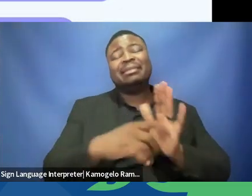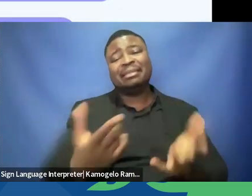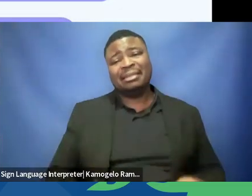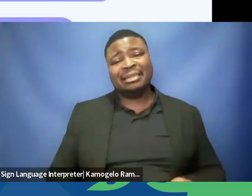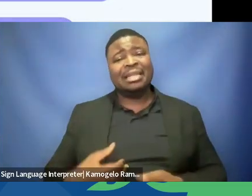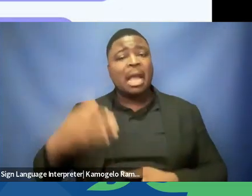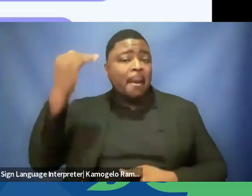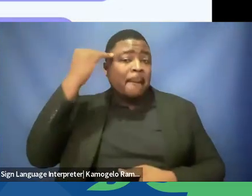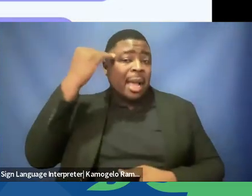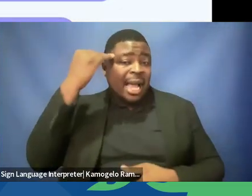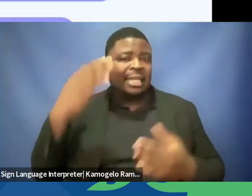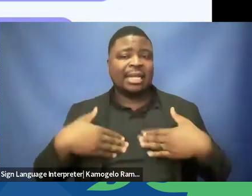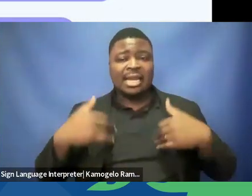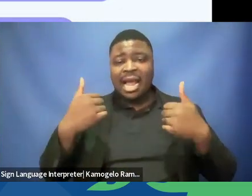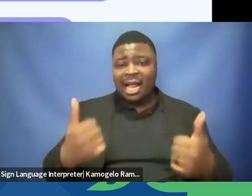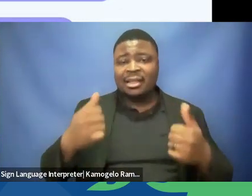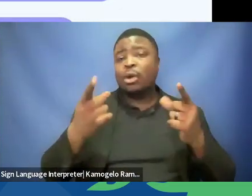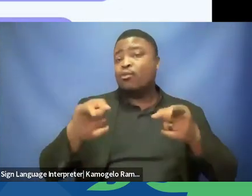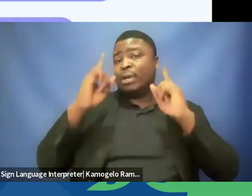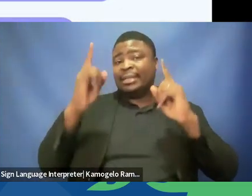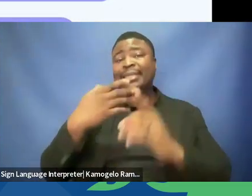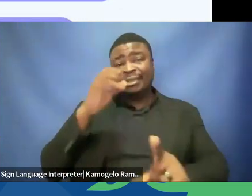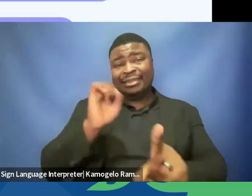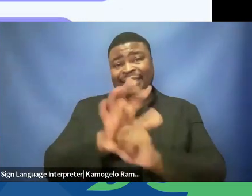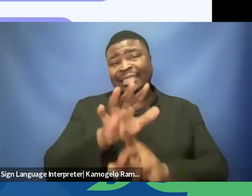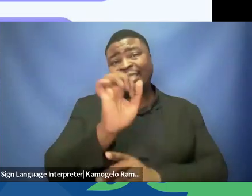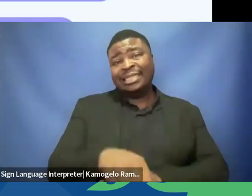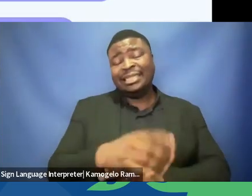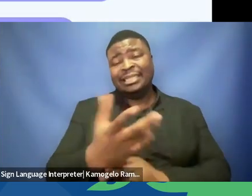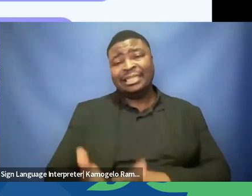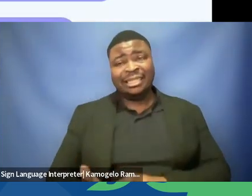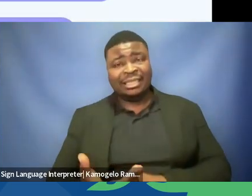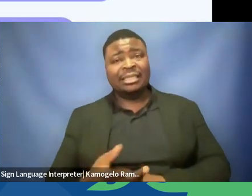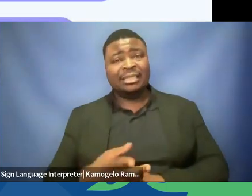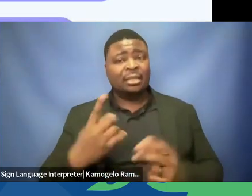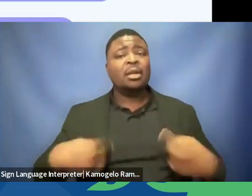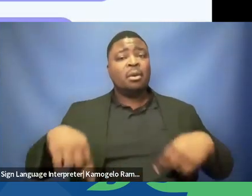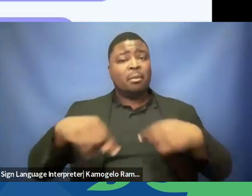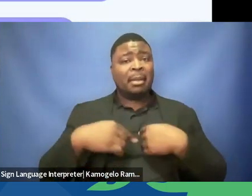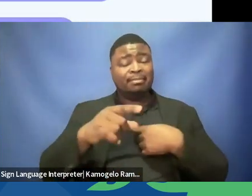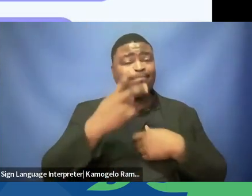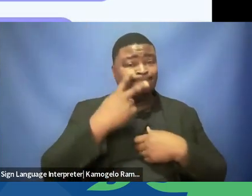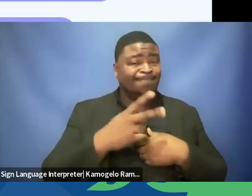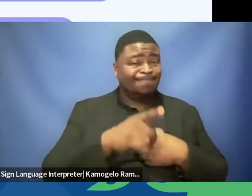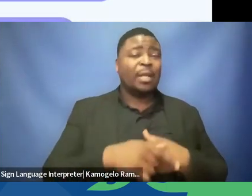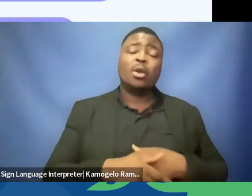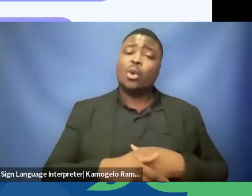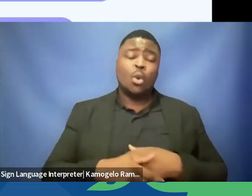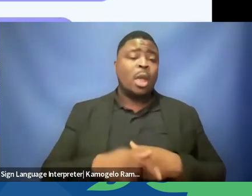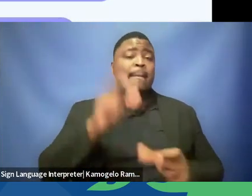mental and health behavioral risks, substance-induced psychosis, and we found so many of them were going through this with